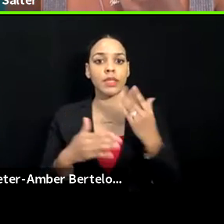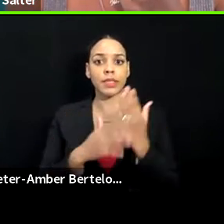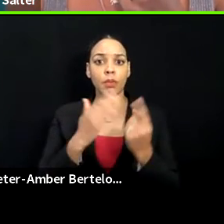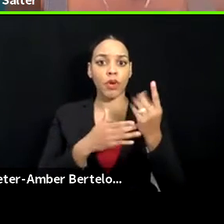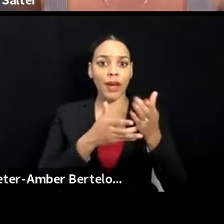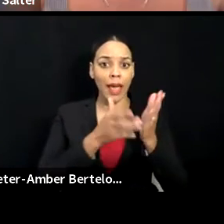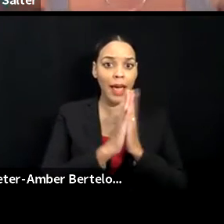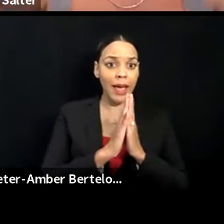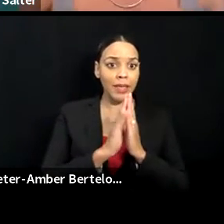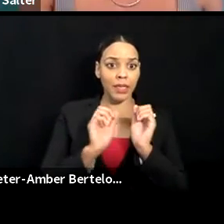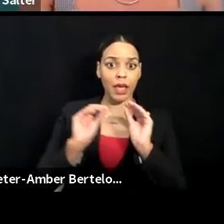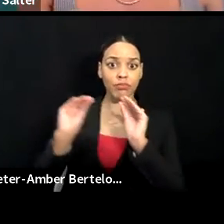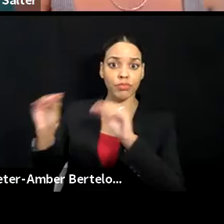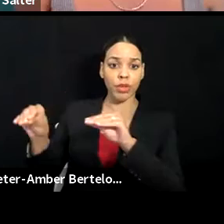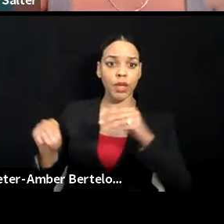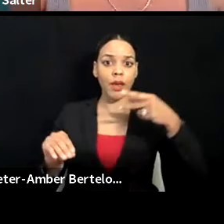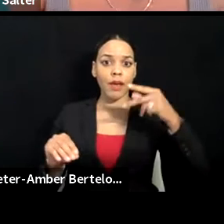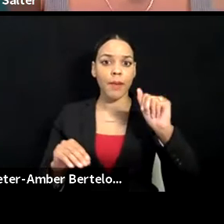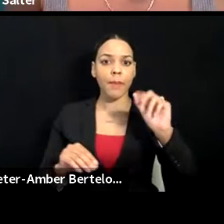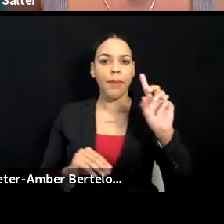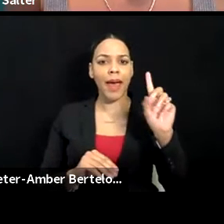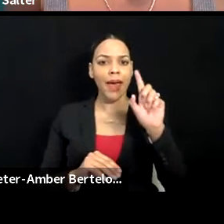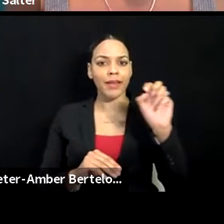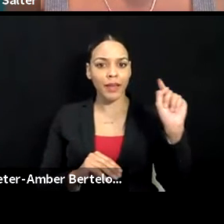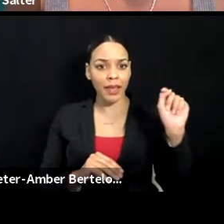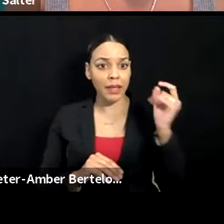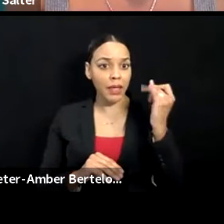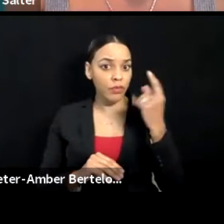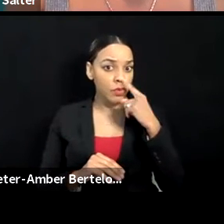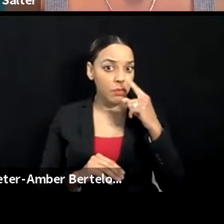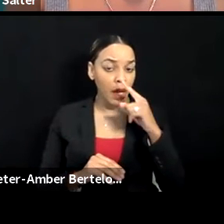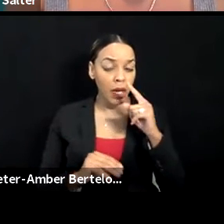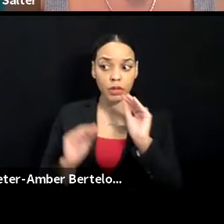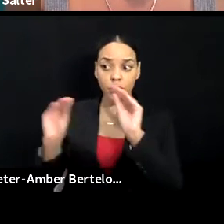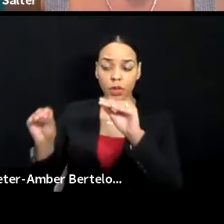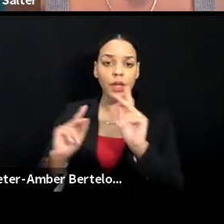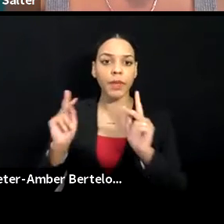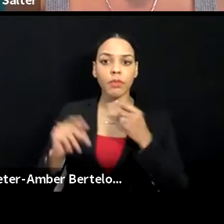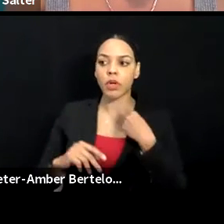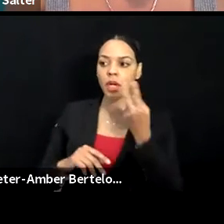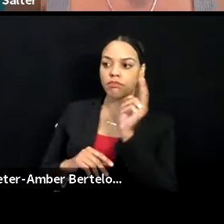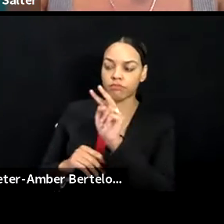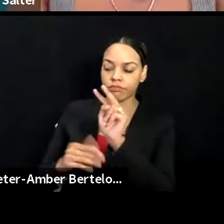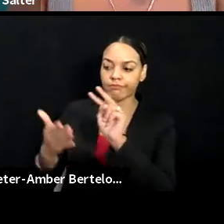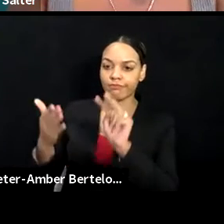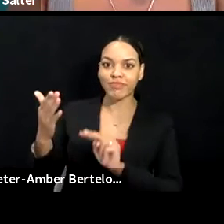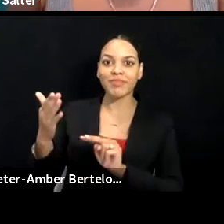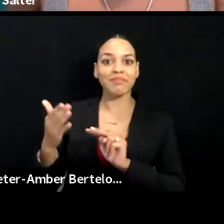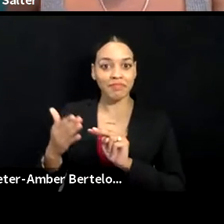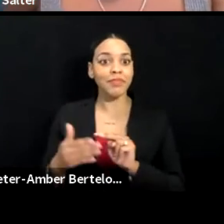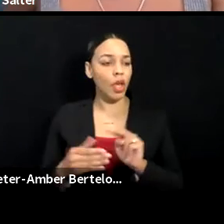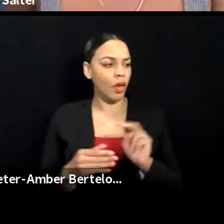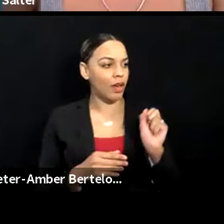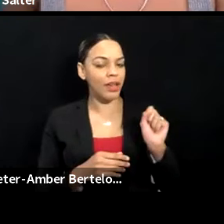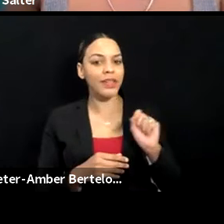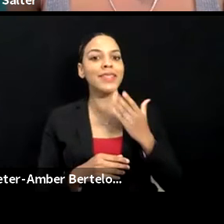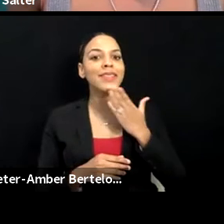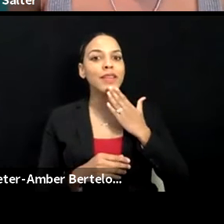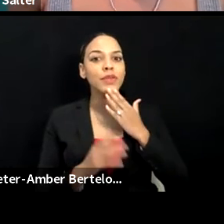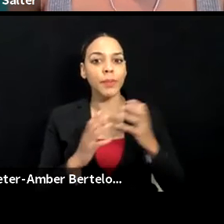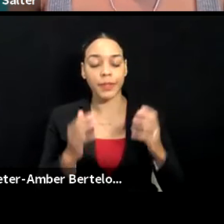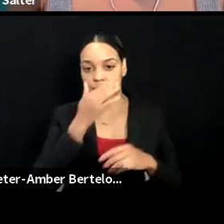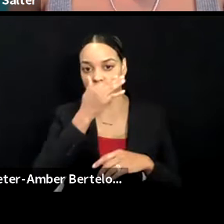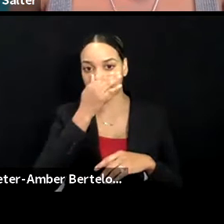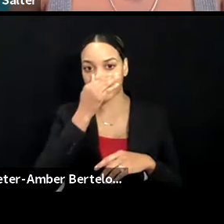the Padlet. If you could do that at some point, that would be super, so people can reference that. Thank you. Thank you. Couple of things